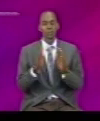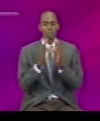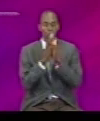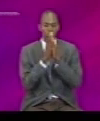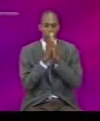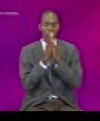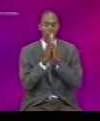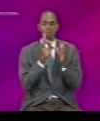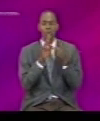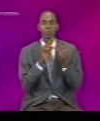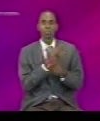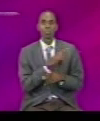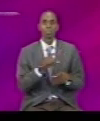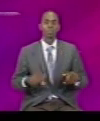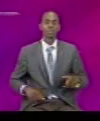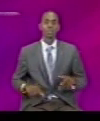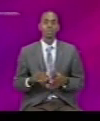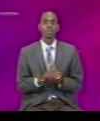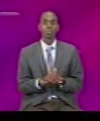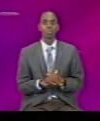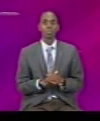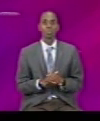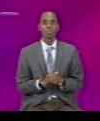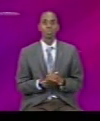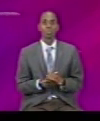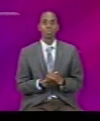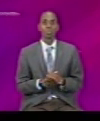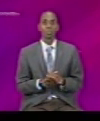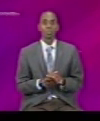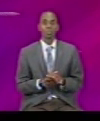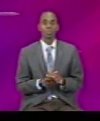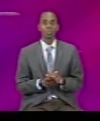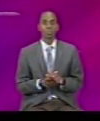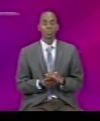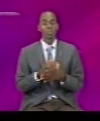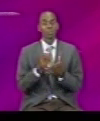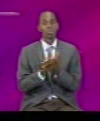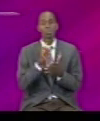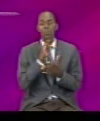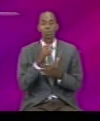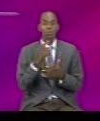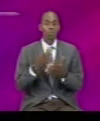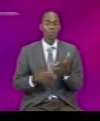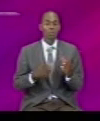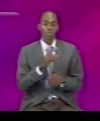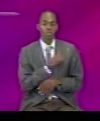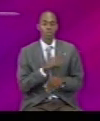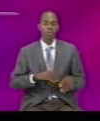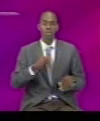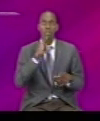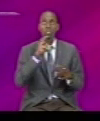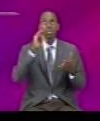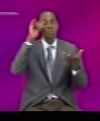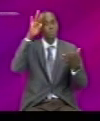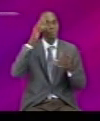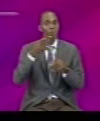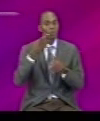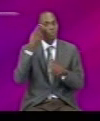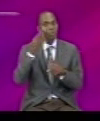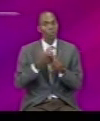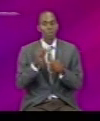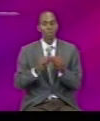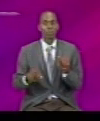and talk to the Lord in prayer. That's what the Lord is expecting from every one of us. We labor for